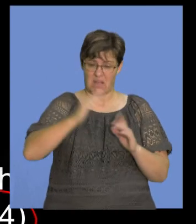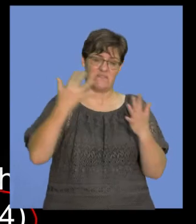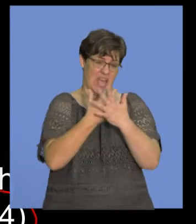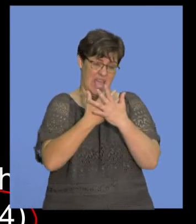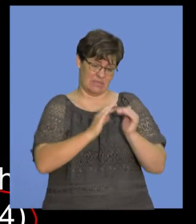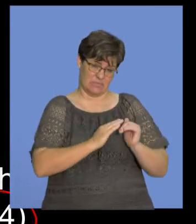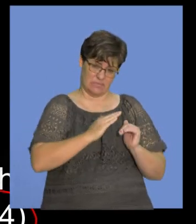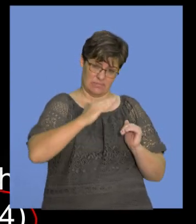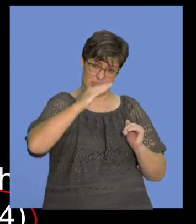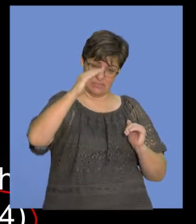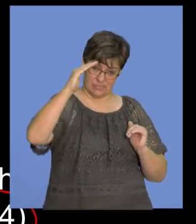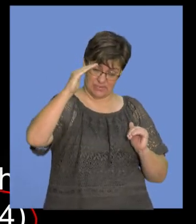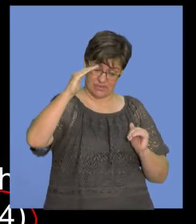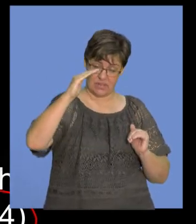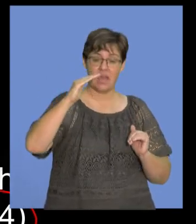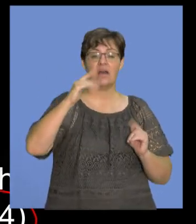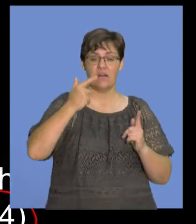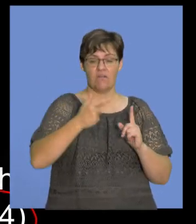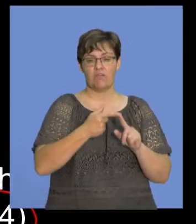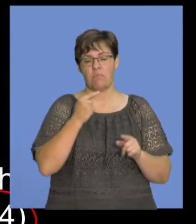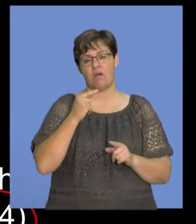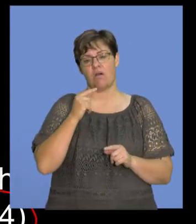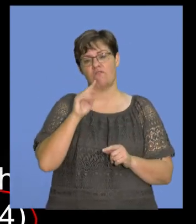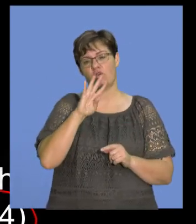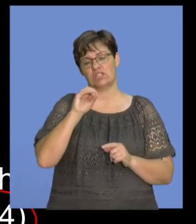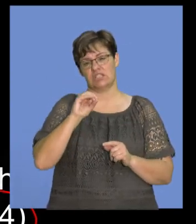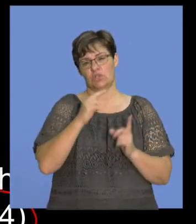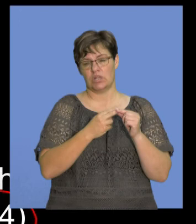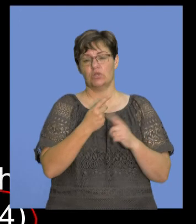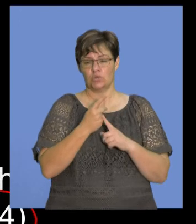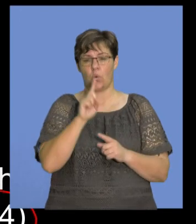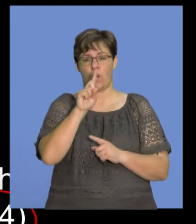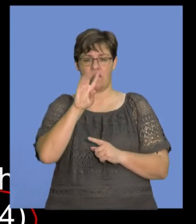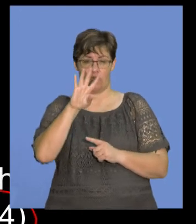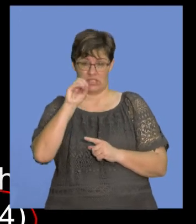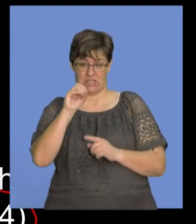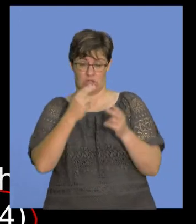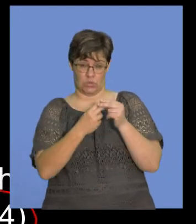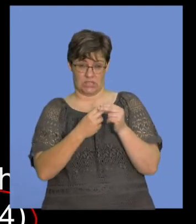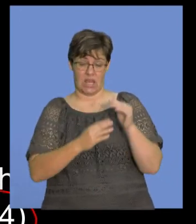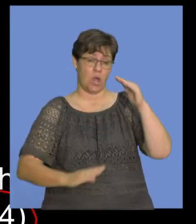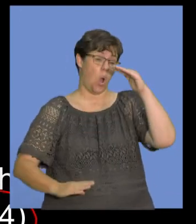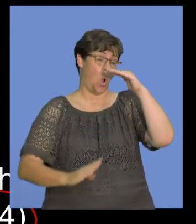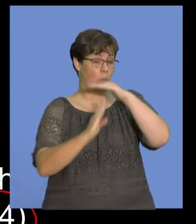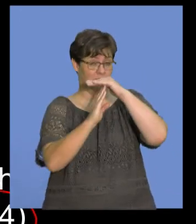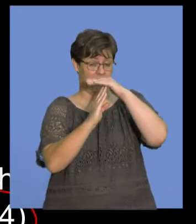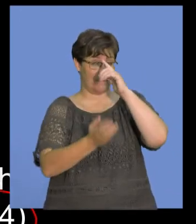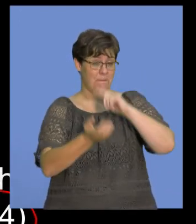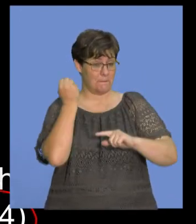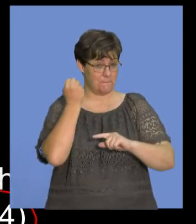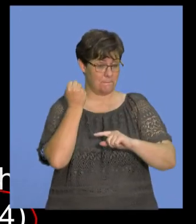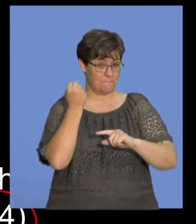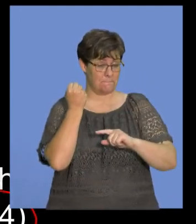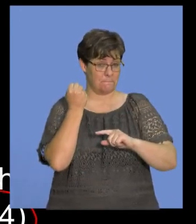55 degrees, from 40 units to a high of 140 units. It reached